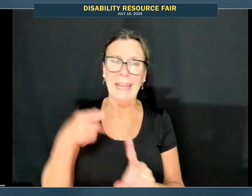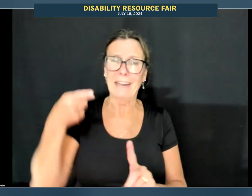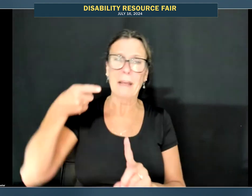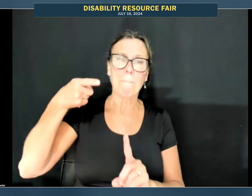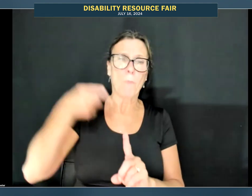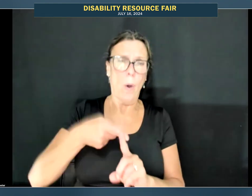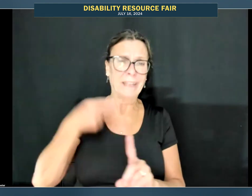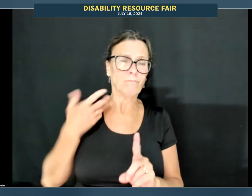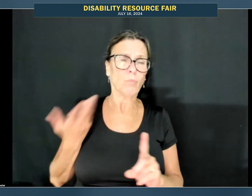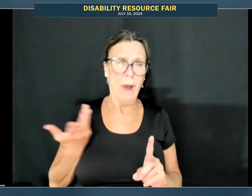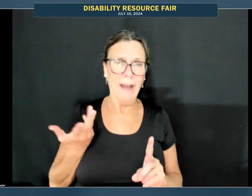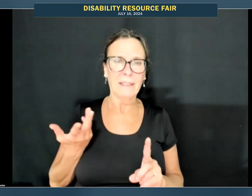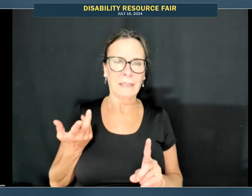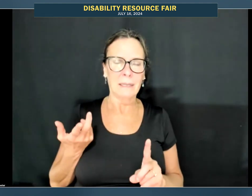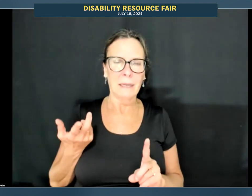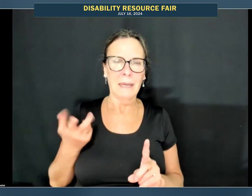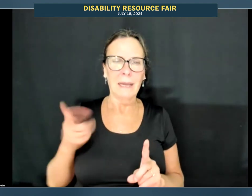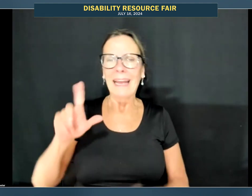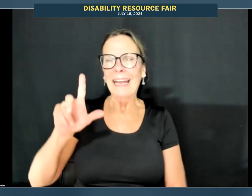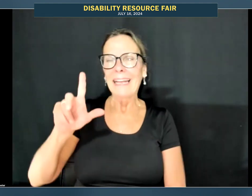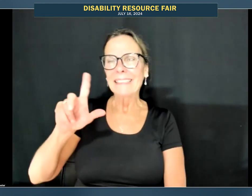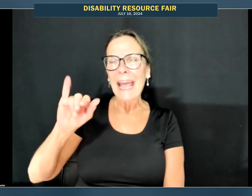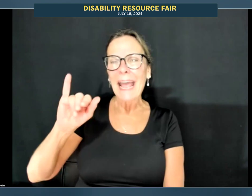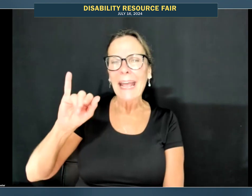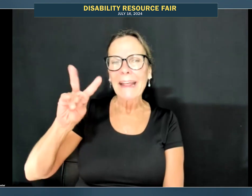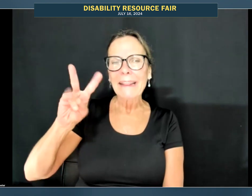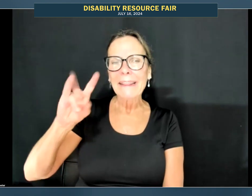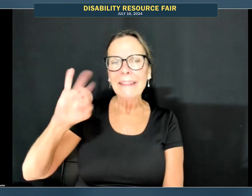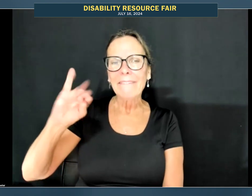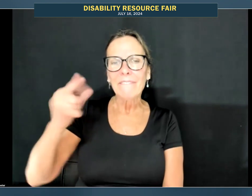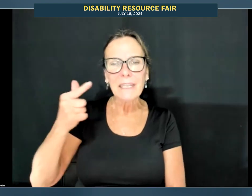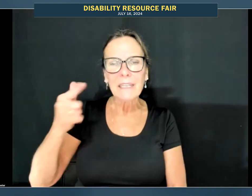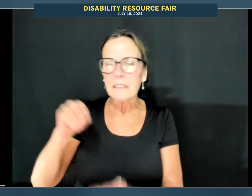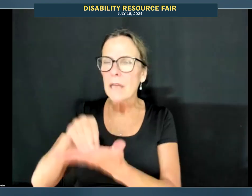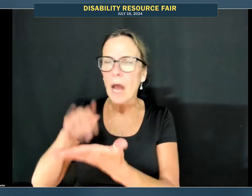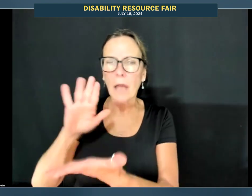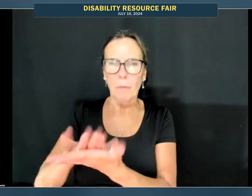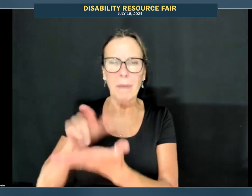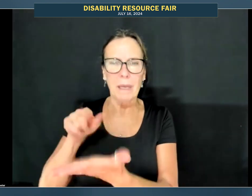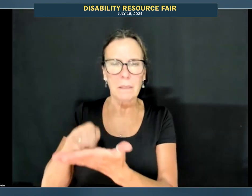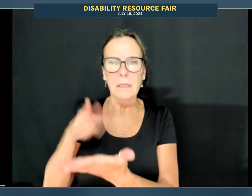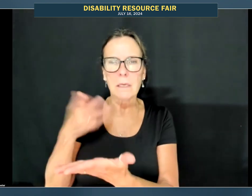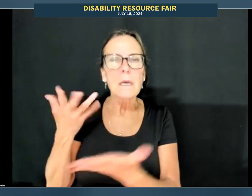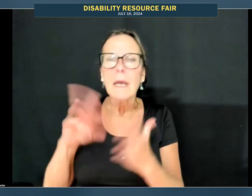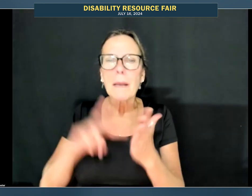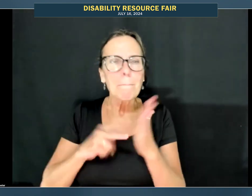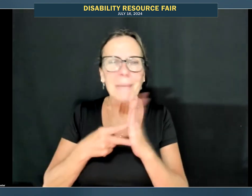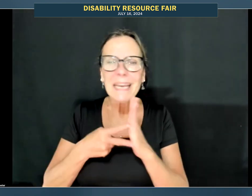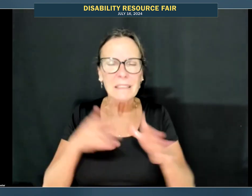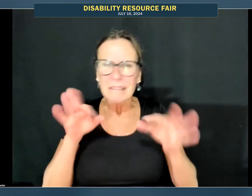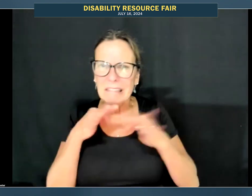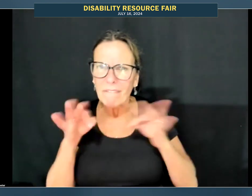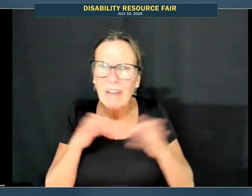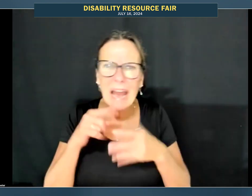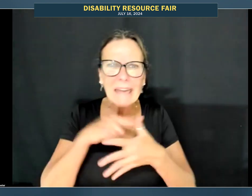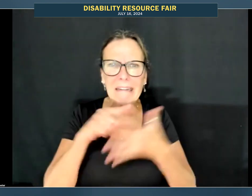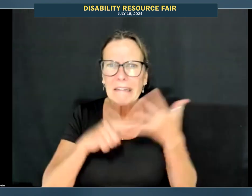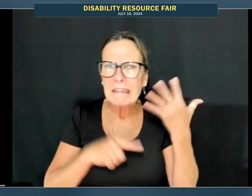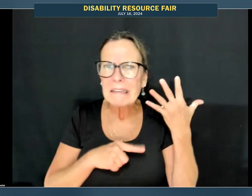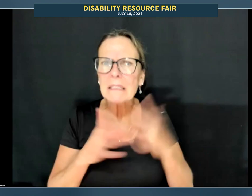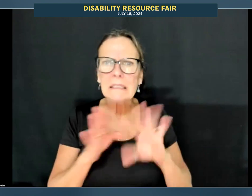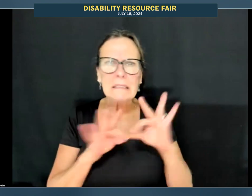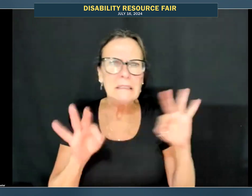say, it's a living document. It's about defining what are the most pressing issues